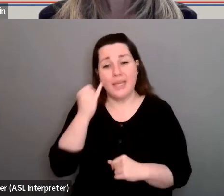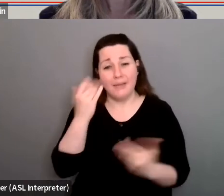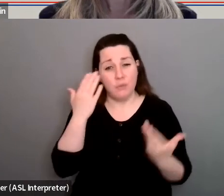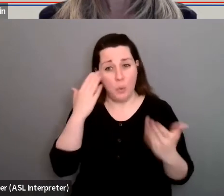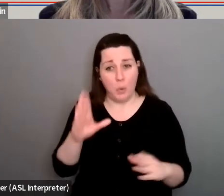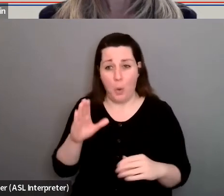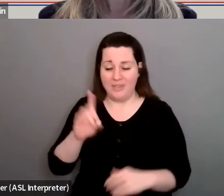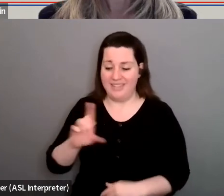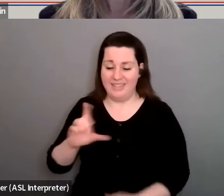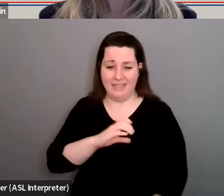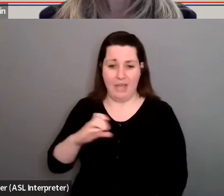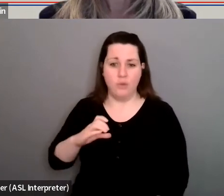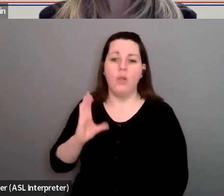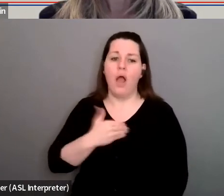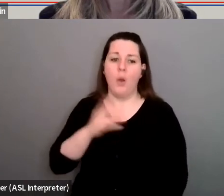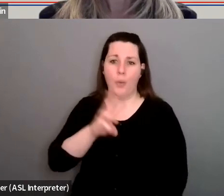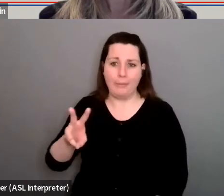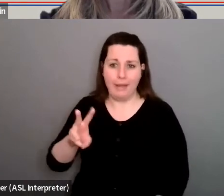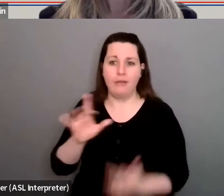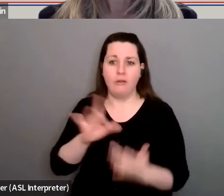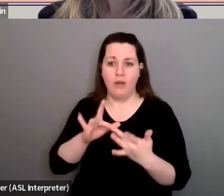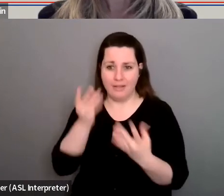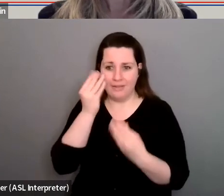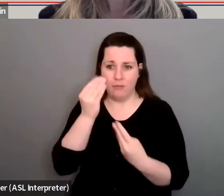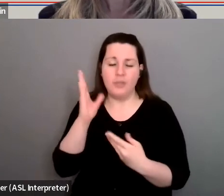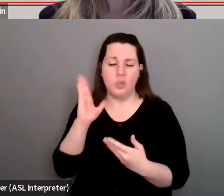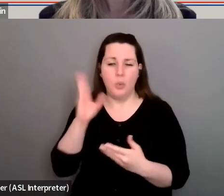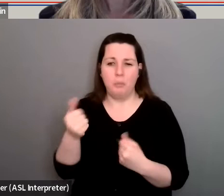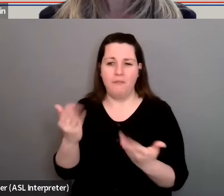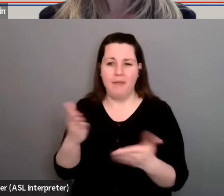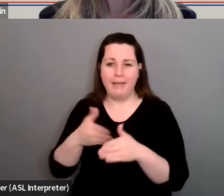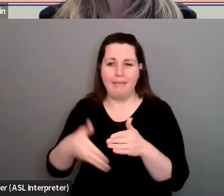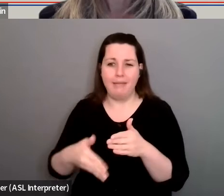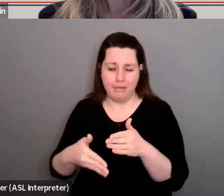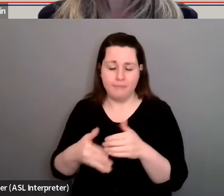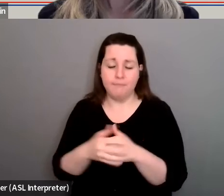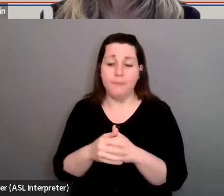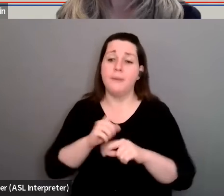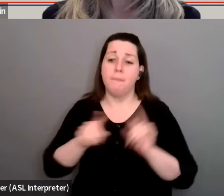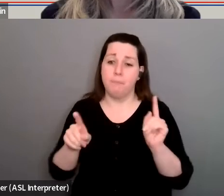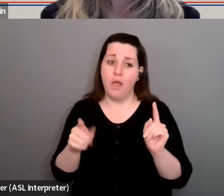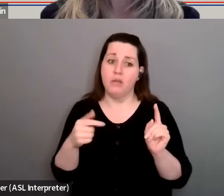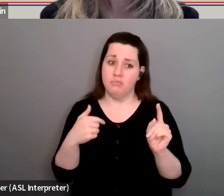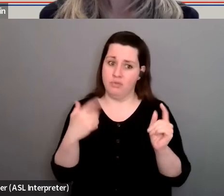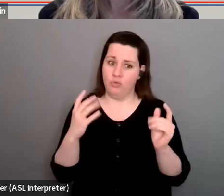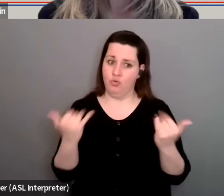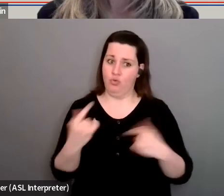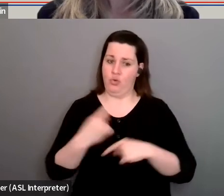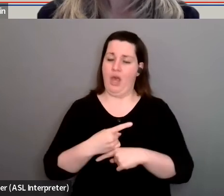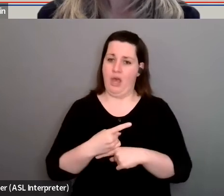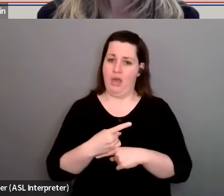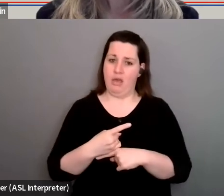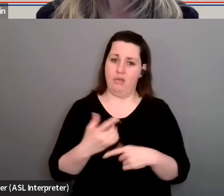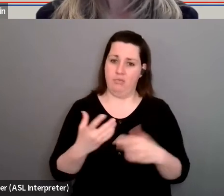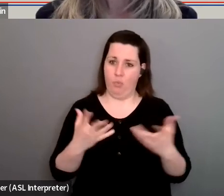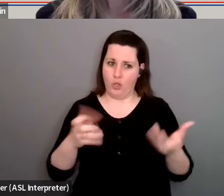DD Council, our website and contact information will be given at the end of our presentation, but we do want to spend our time together today to